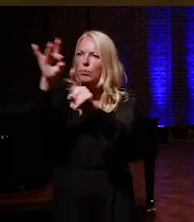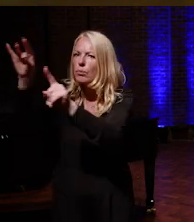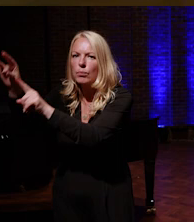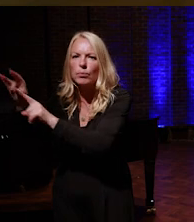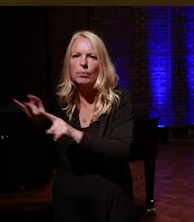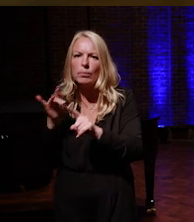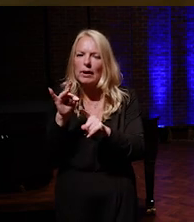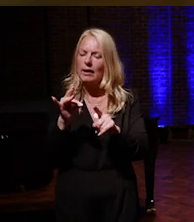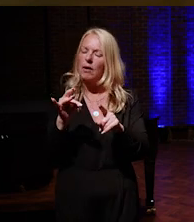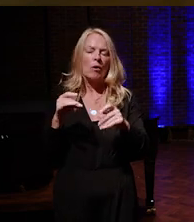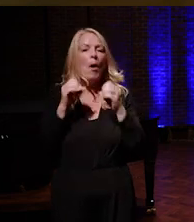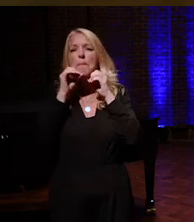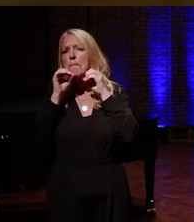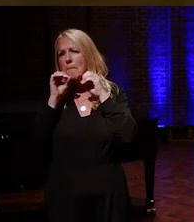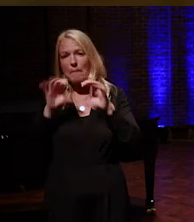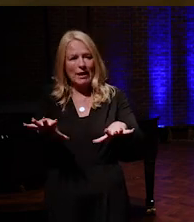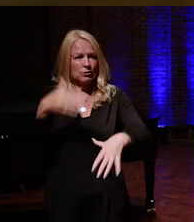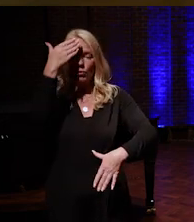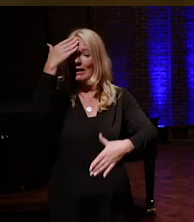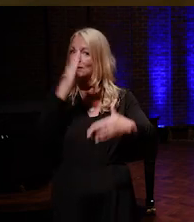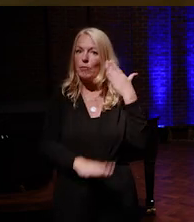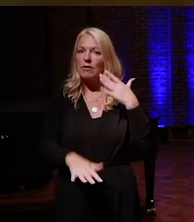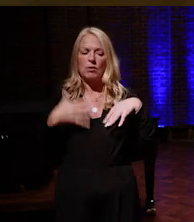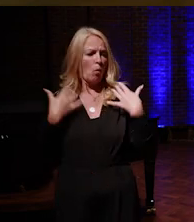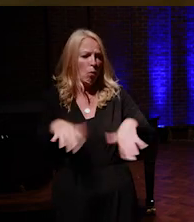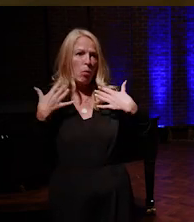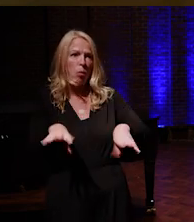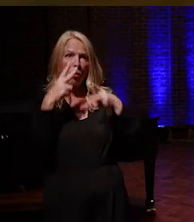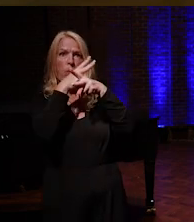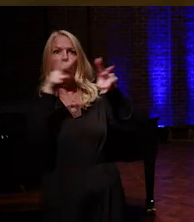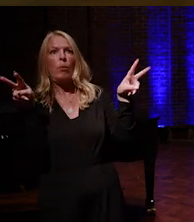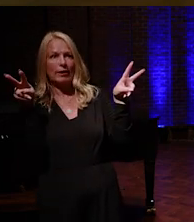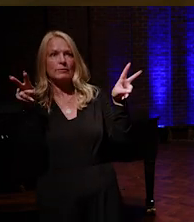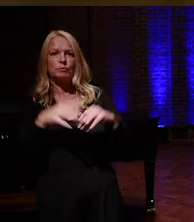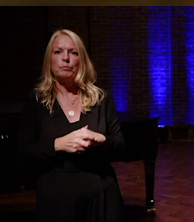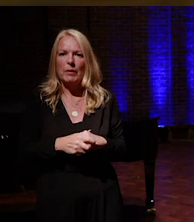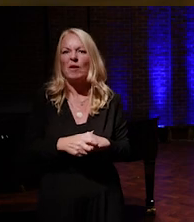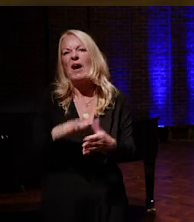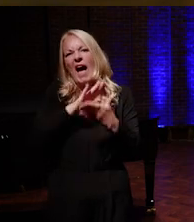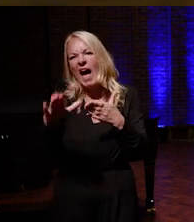It's honestly one of the most magical experiences you can witness. Unless you have hay fever.